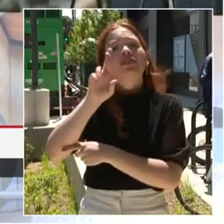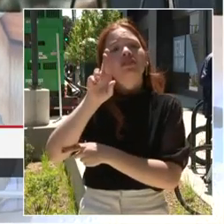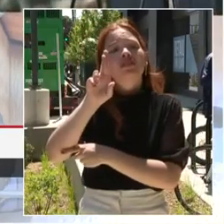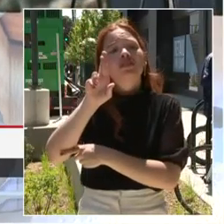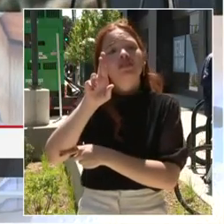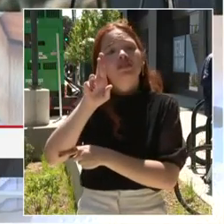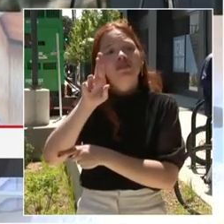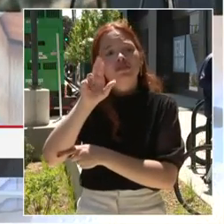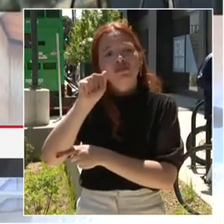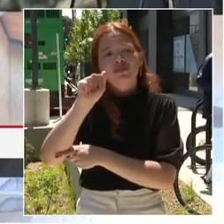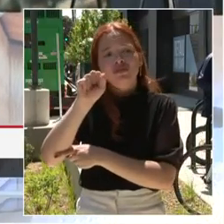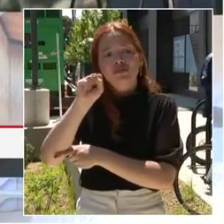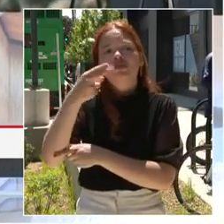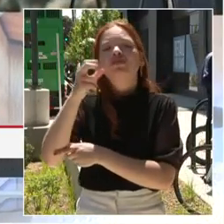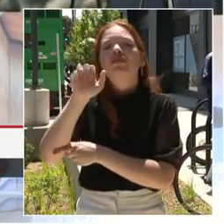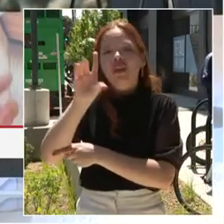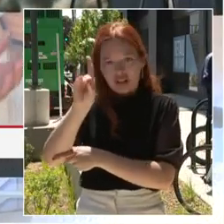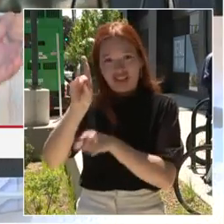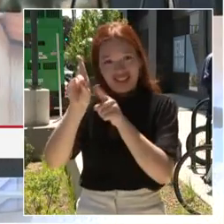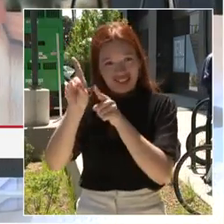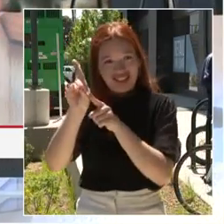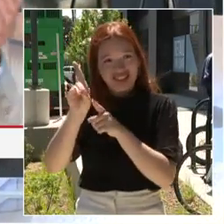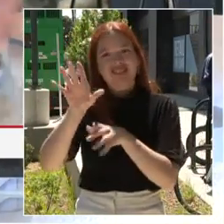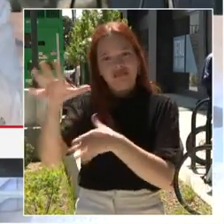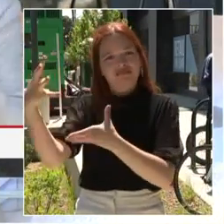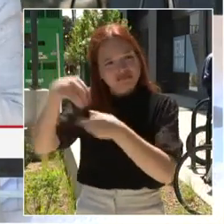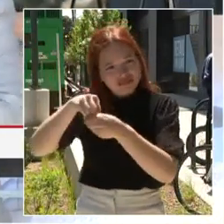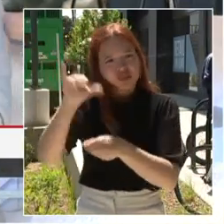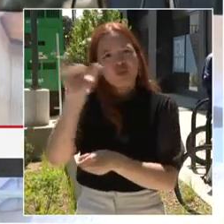teamwork makes the dream work, right? Amen.